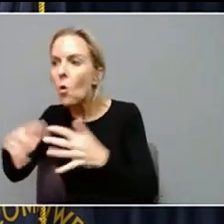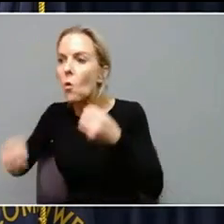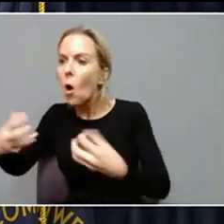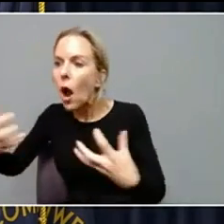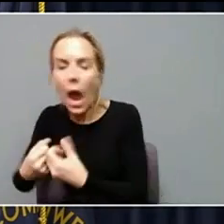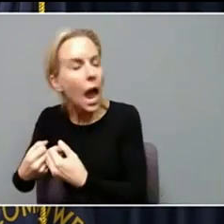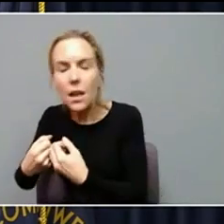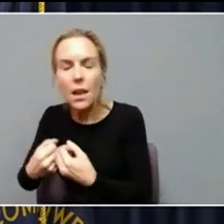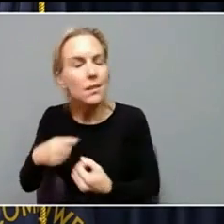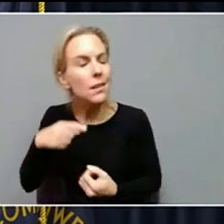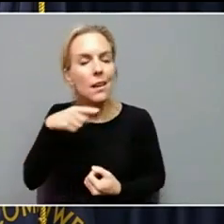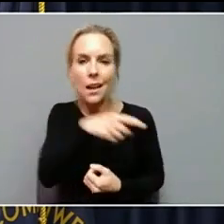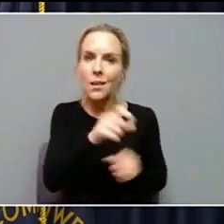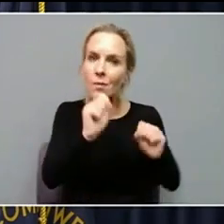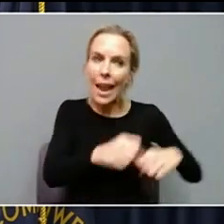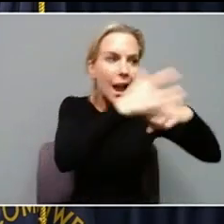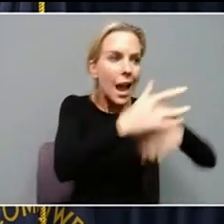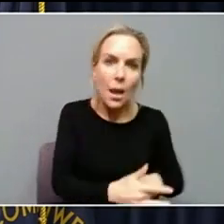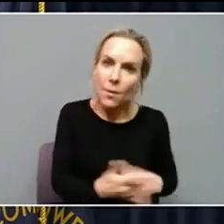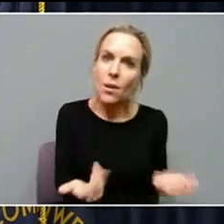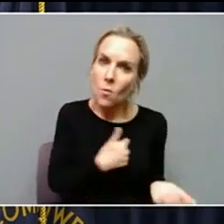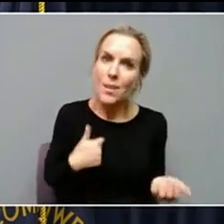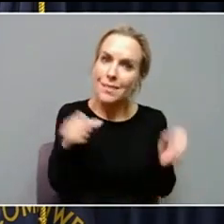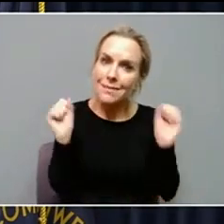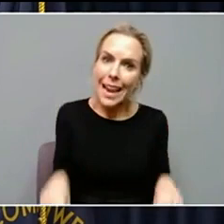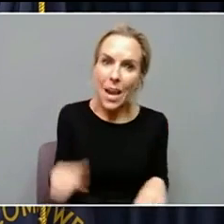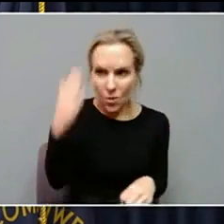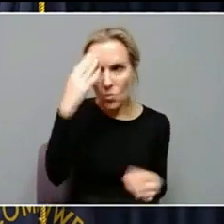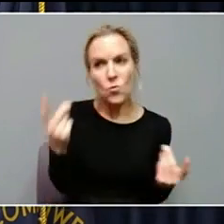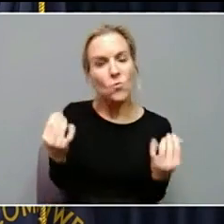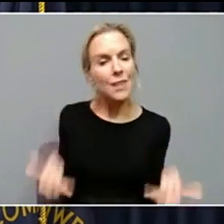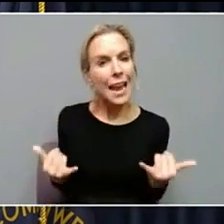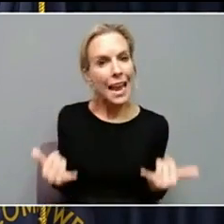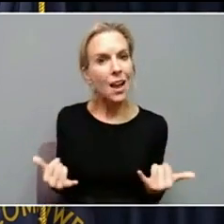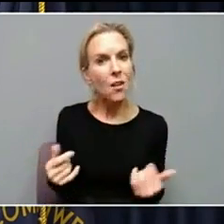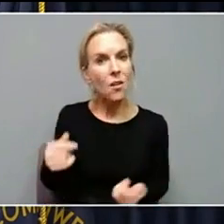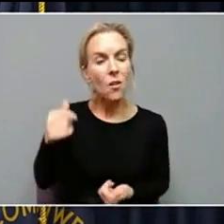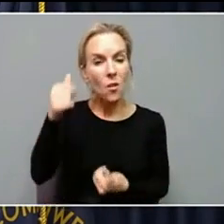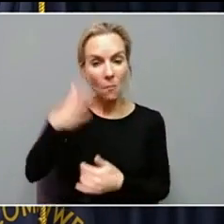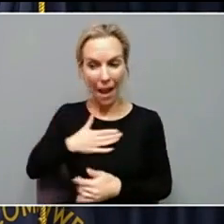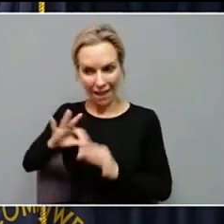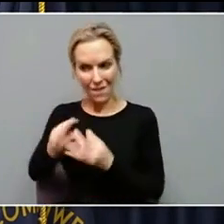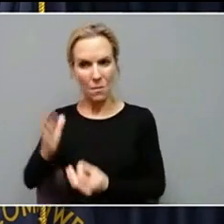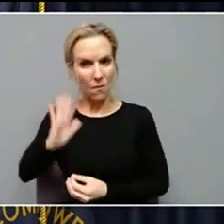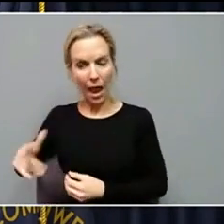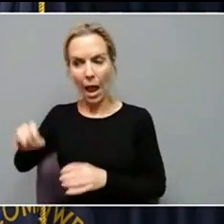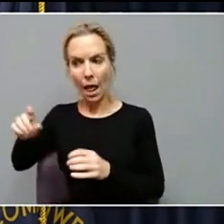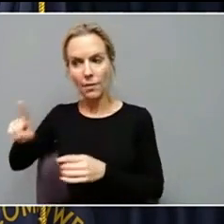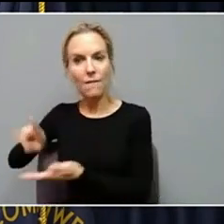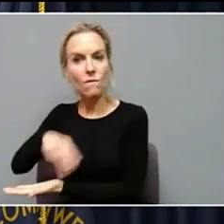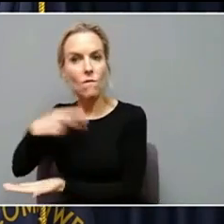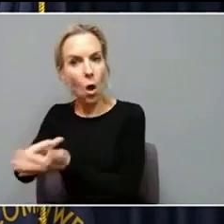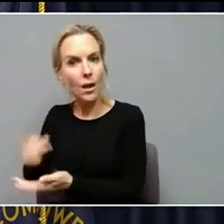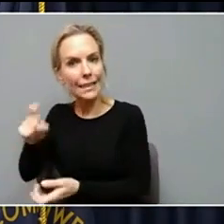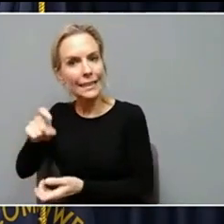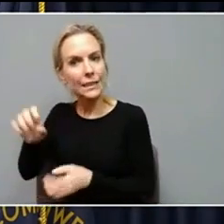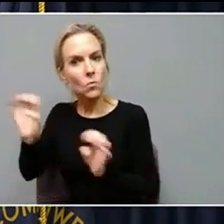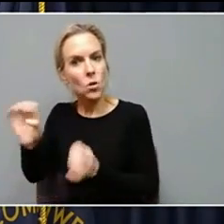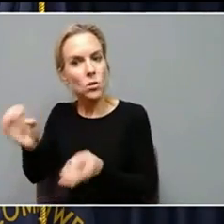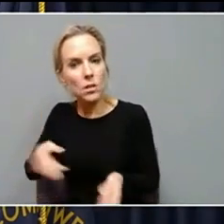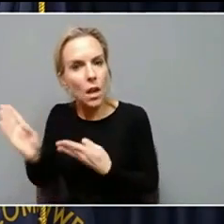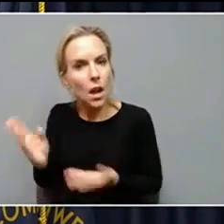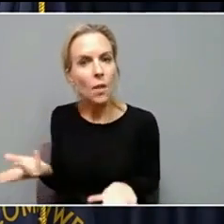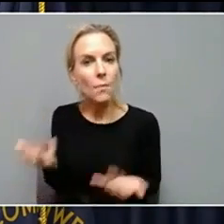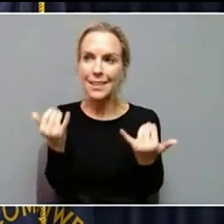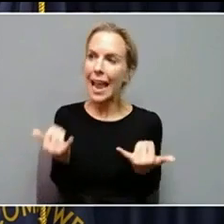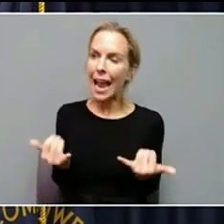and need that emergency treatment. We know how well masks work in ways that we